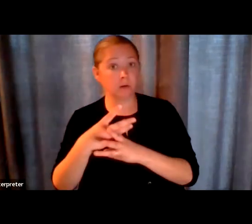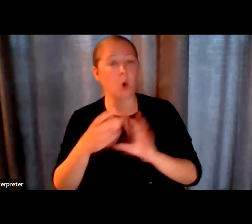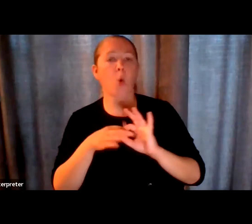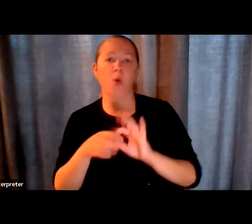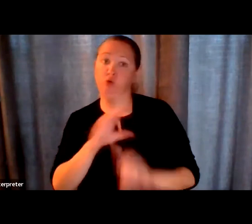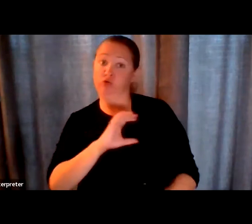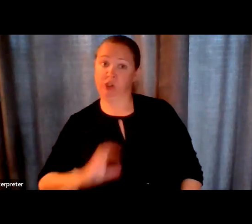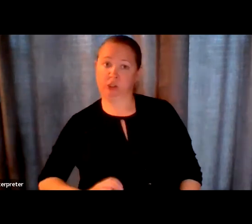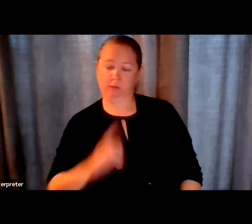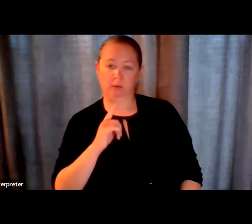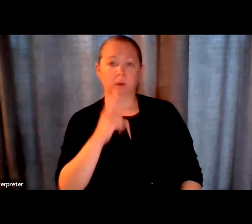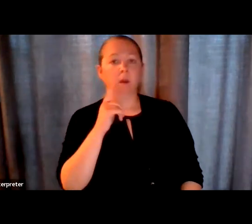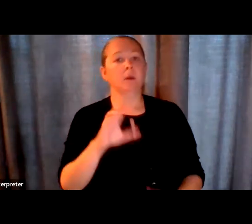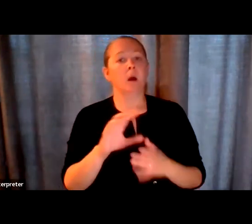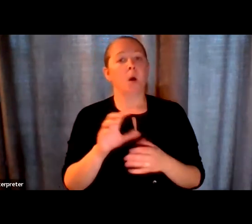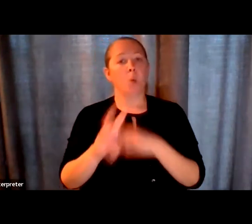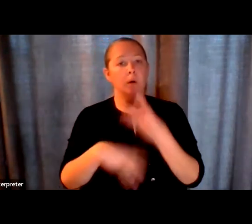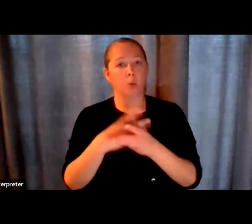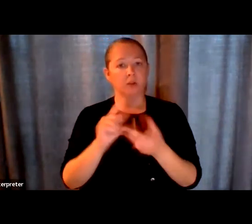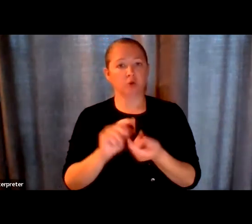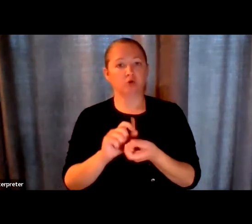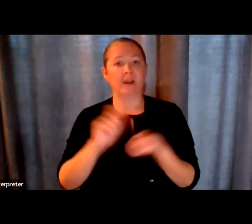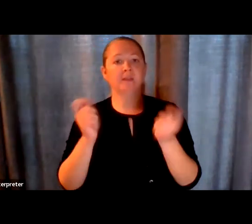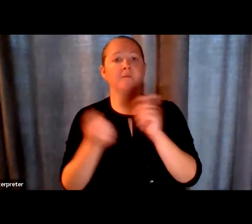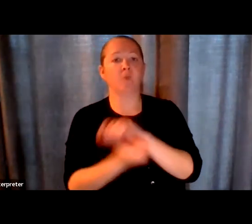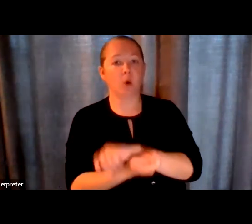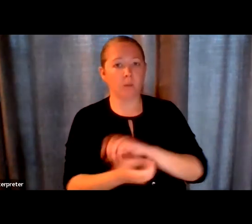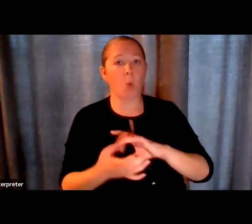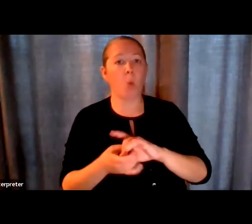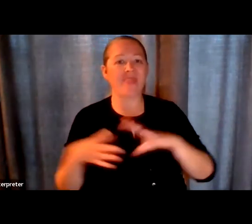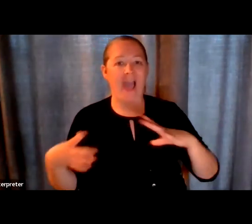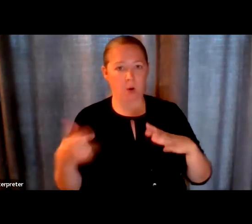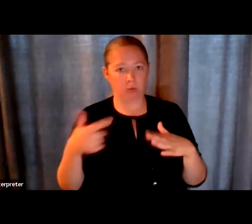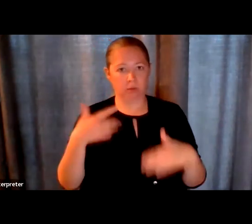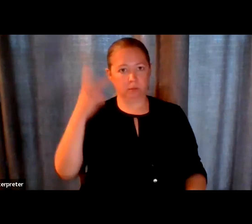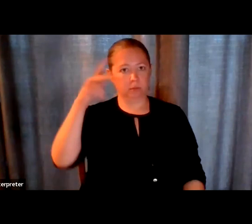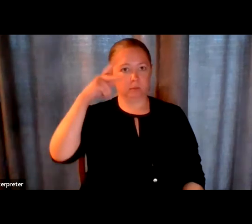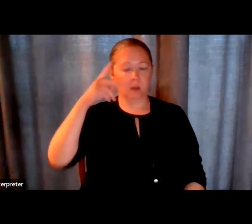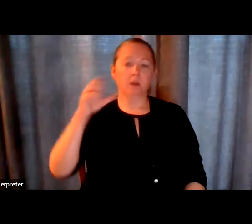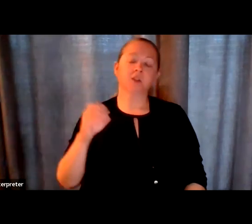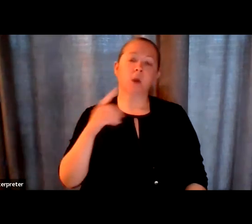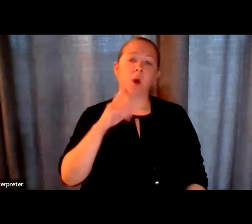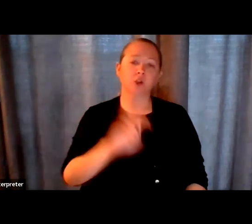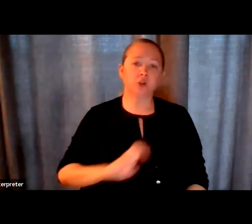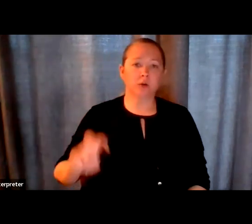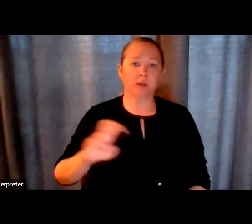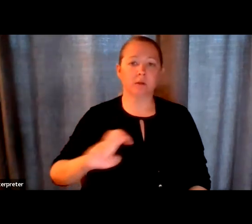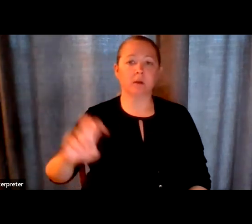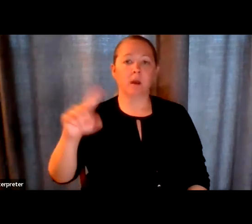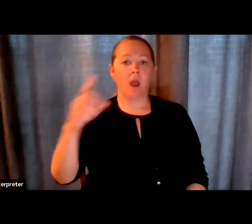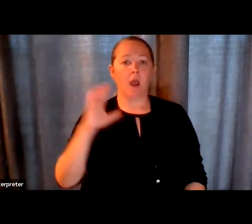transformed without any of that. So our journey with this conservative side is going to be around sin, to